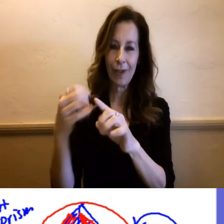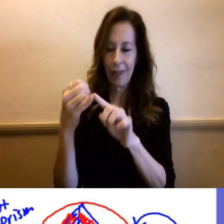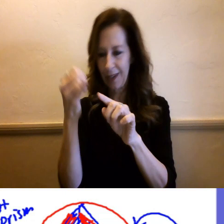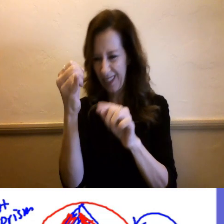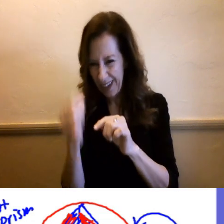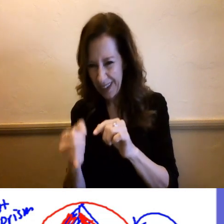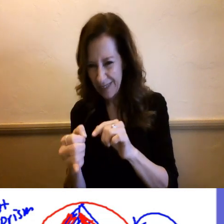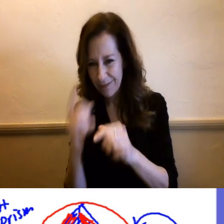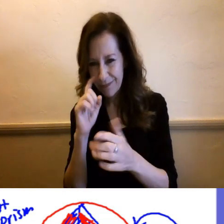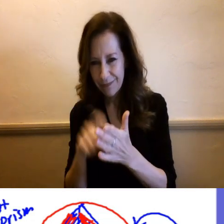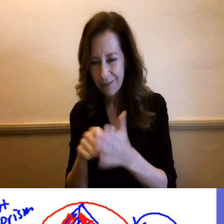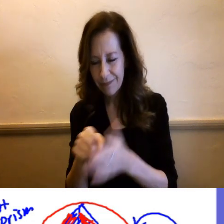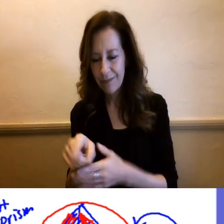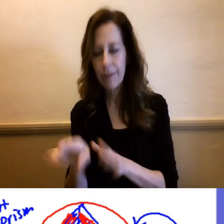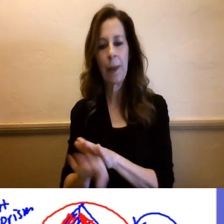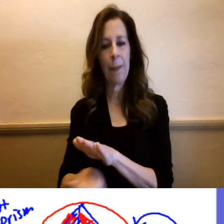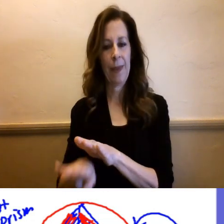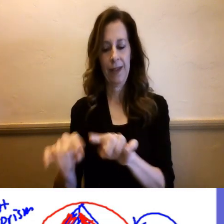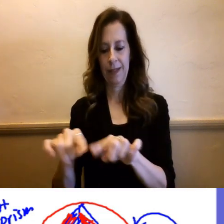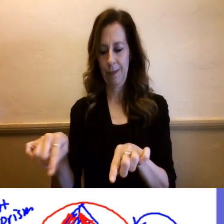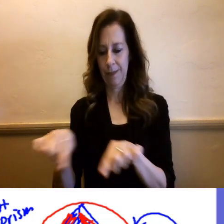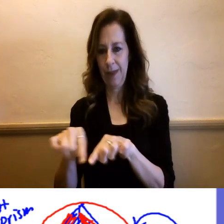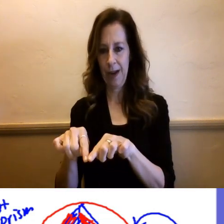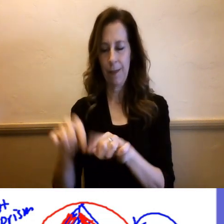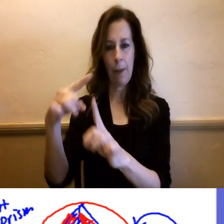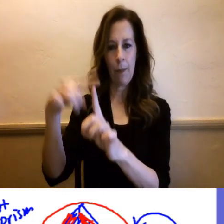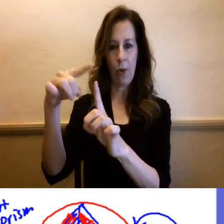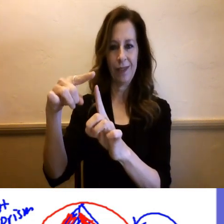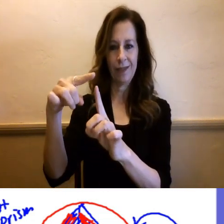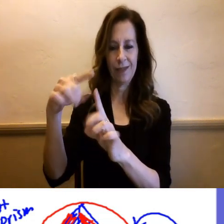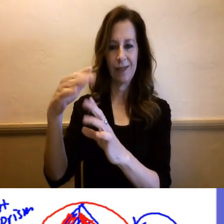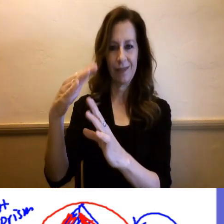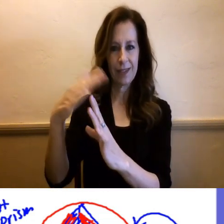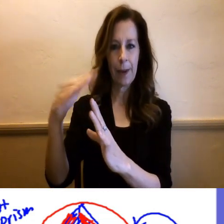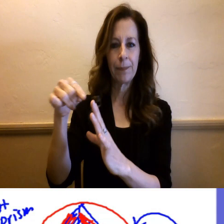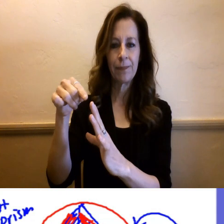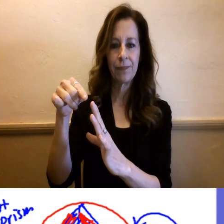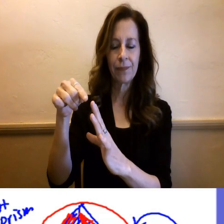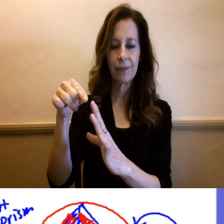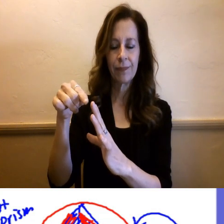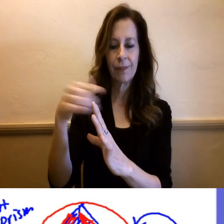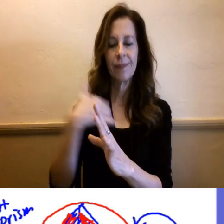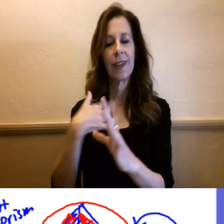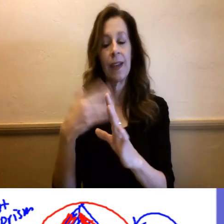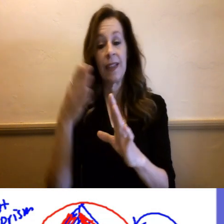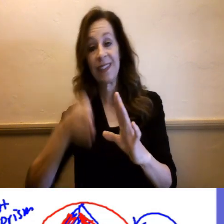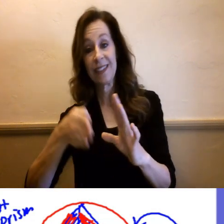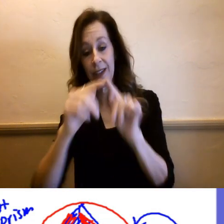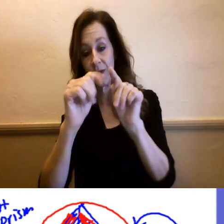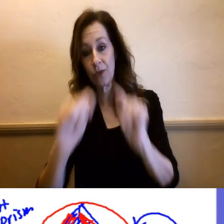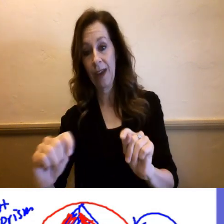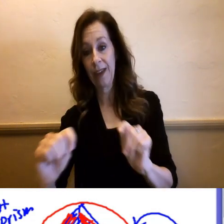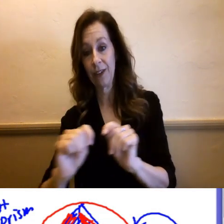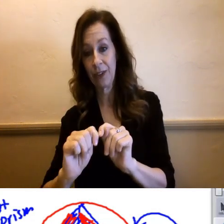little line, right? So it has a base on the bottom and a point at the top. Okay. And it has